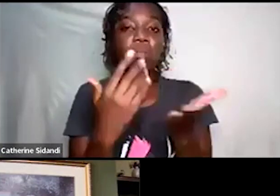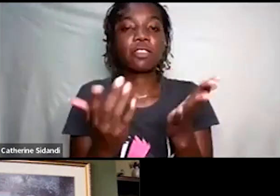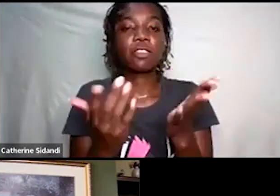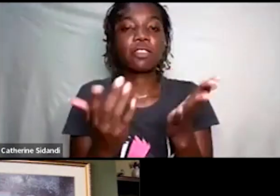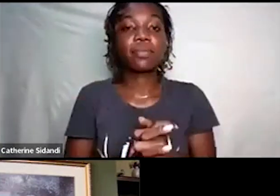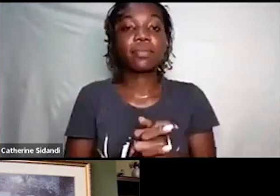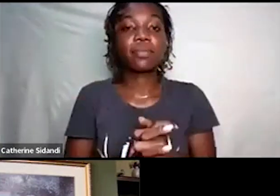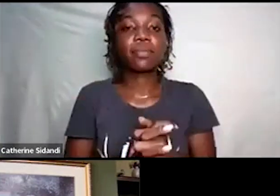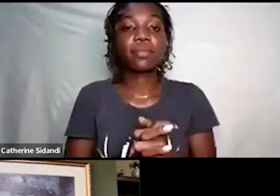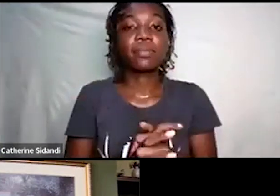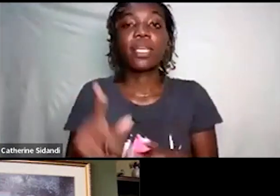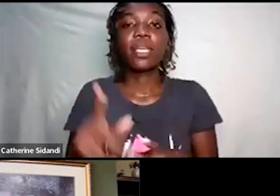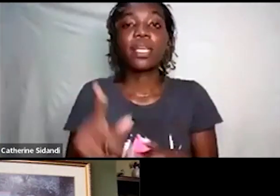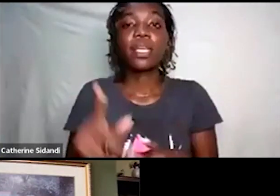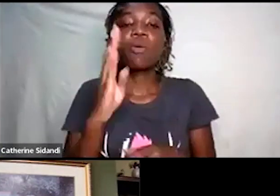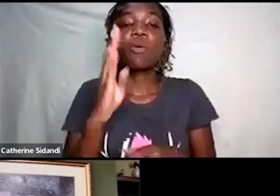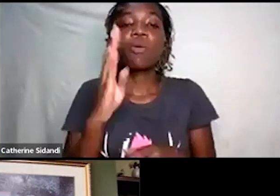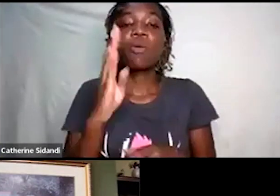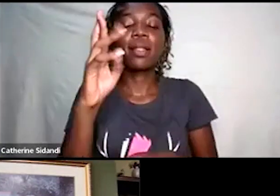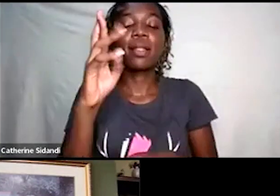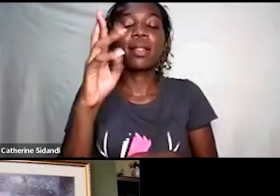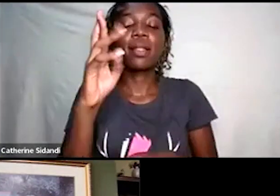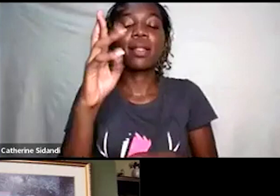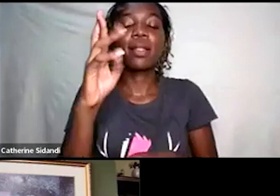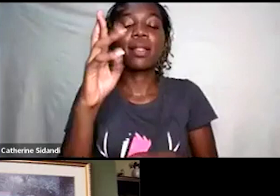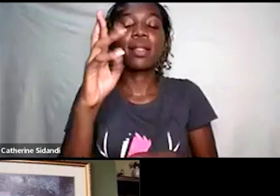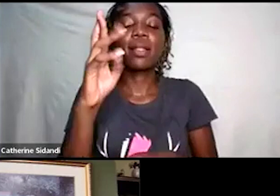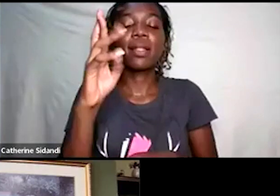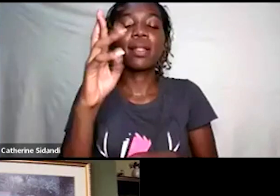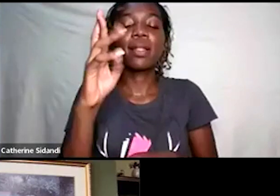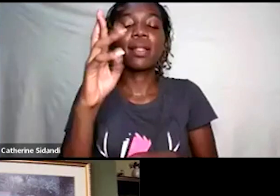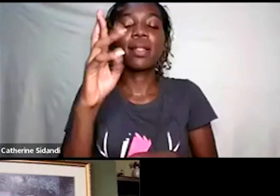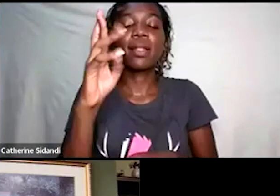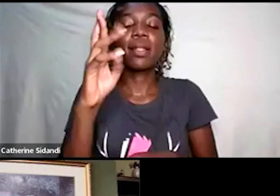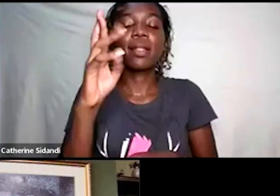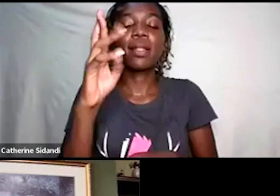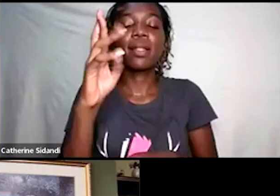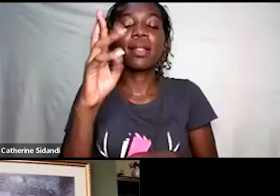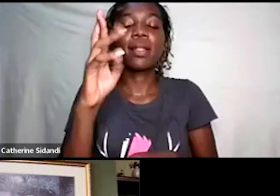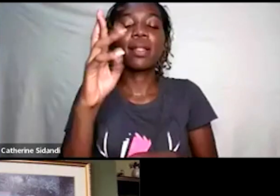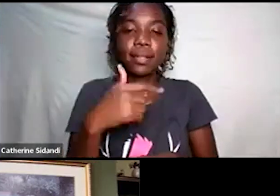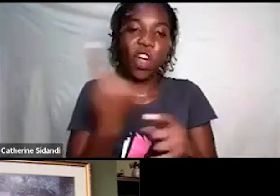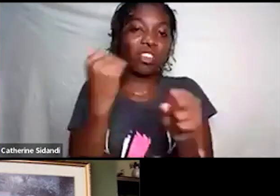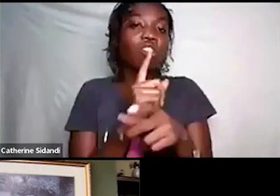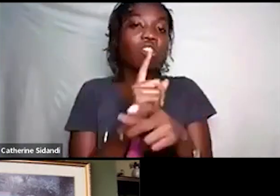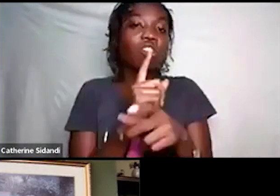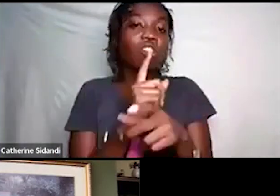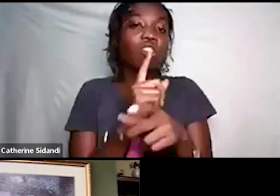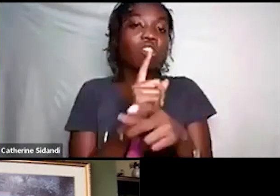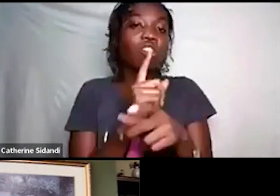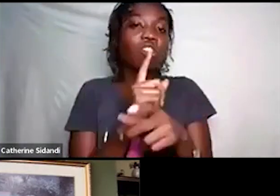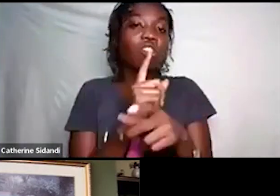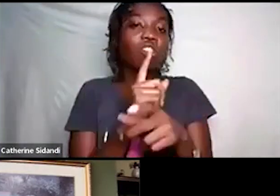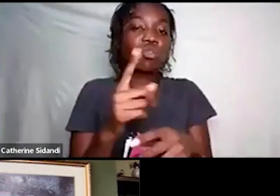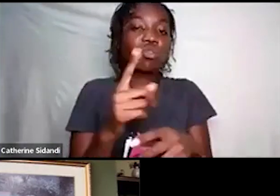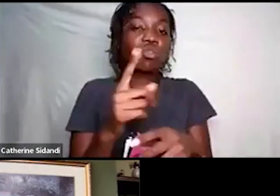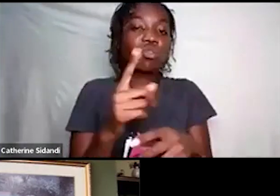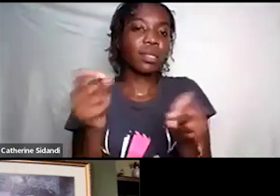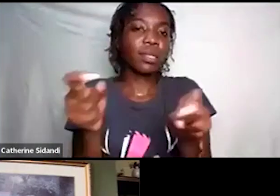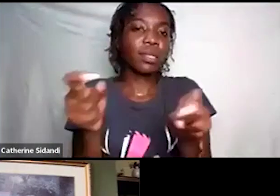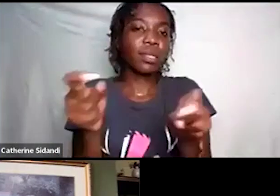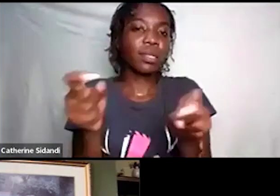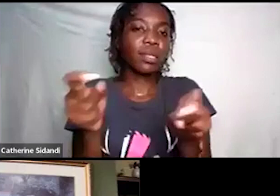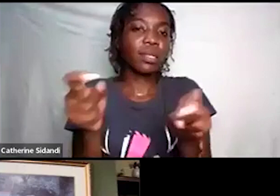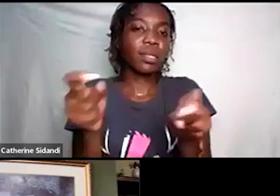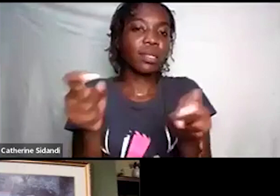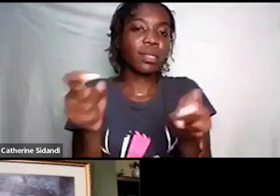Brenda says, the only thing I do as HR is ensure that the spouses don't work in the same function, as in like